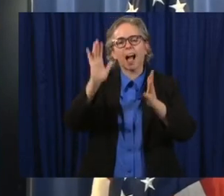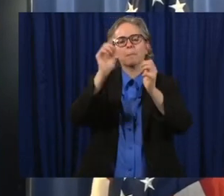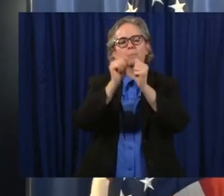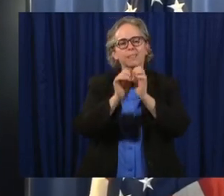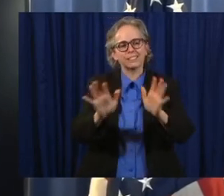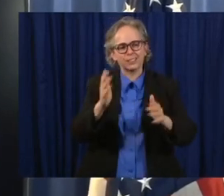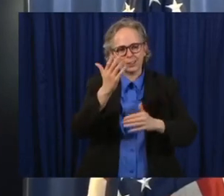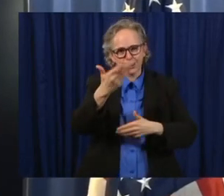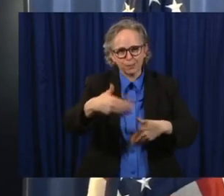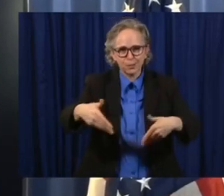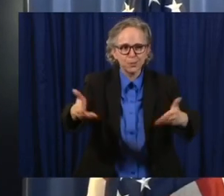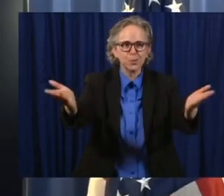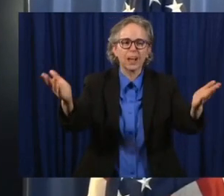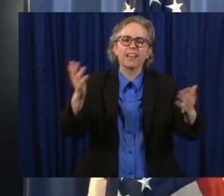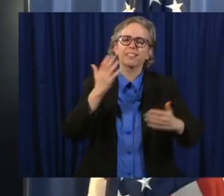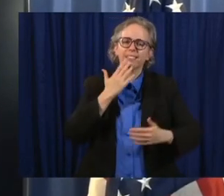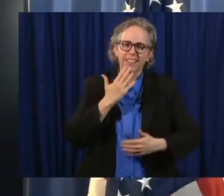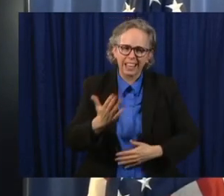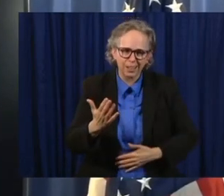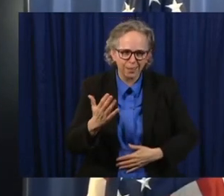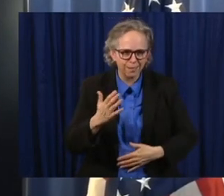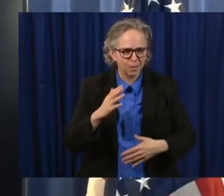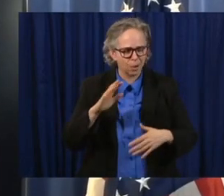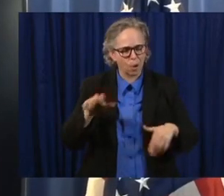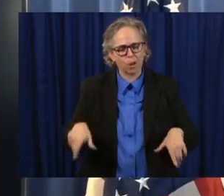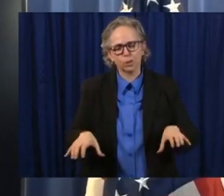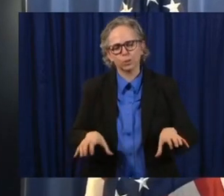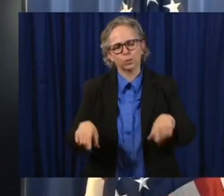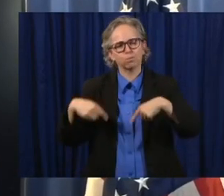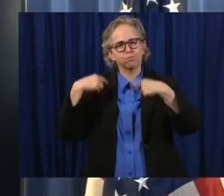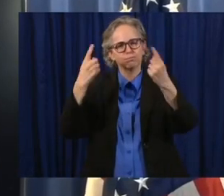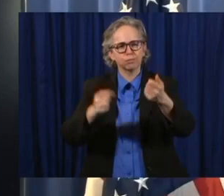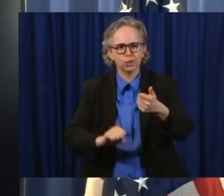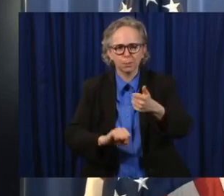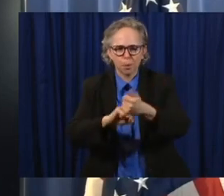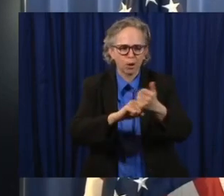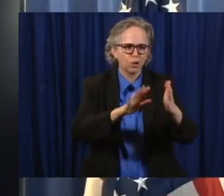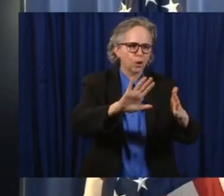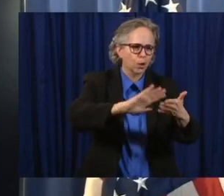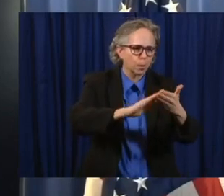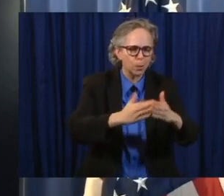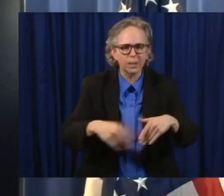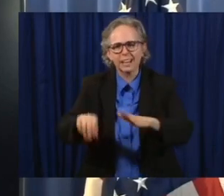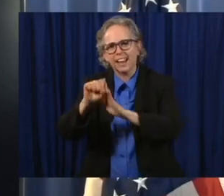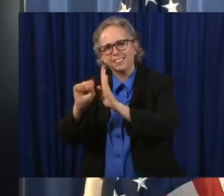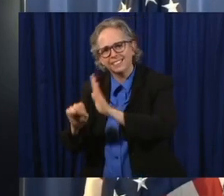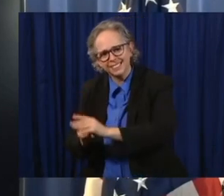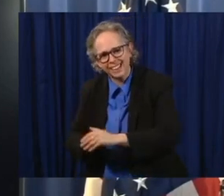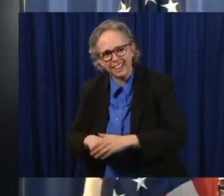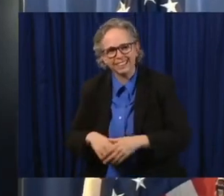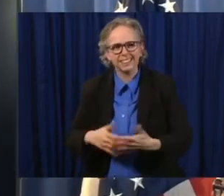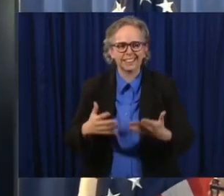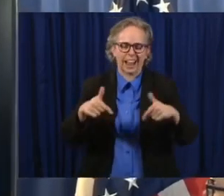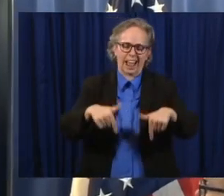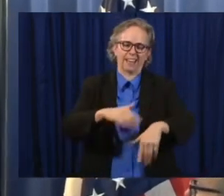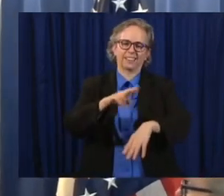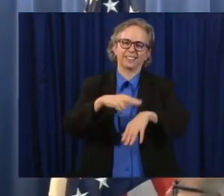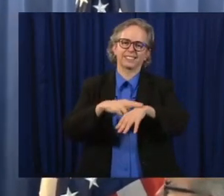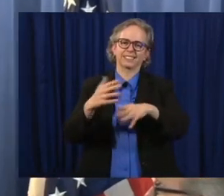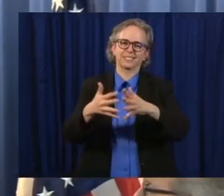and thank you for all you're doing to make your communities, our state, and our nation a better world.